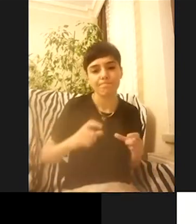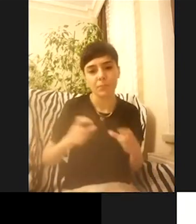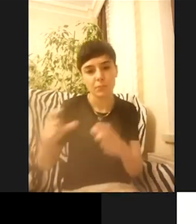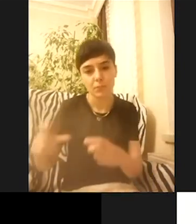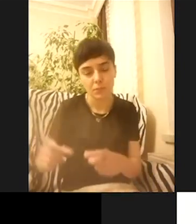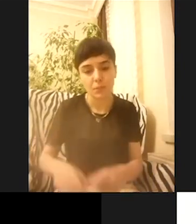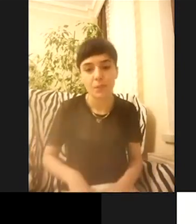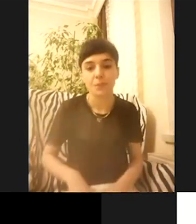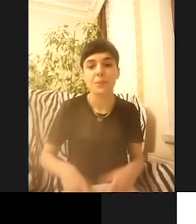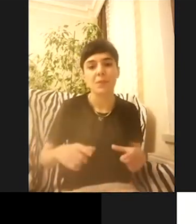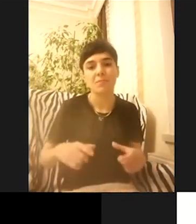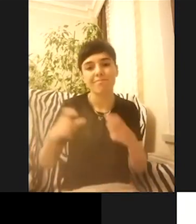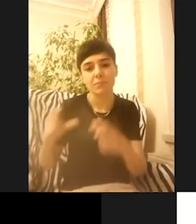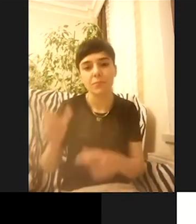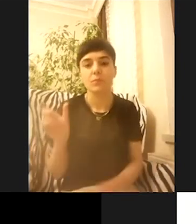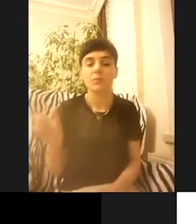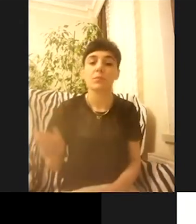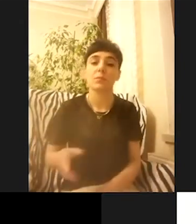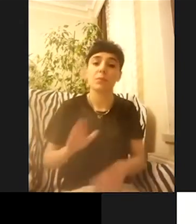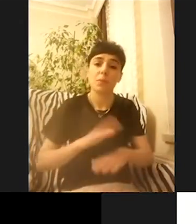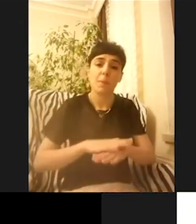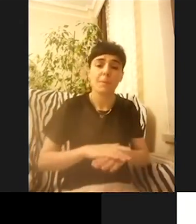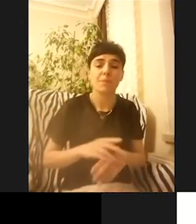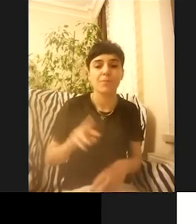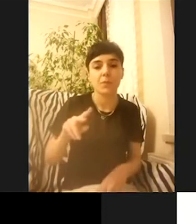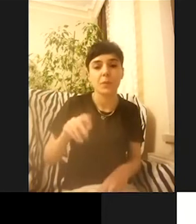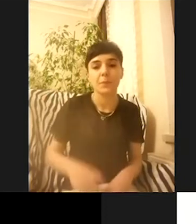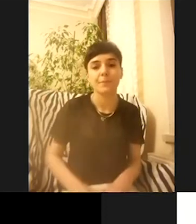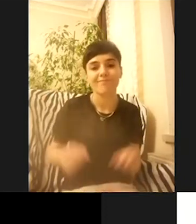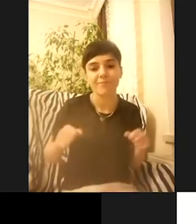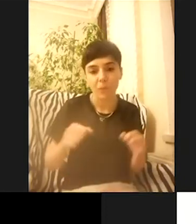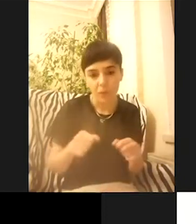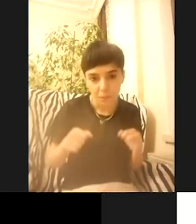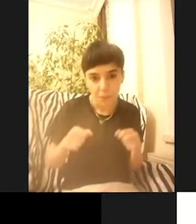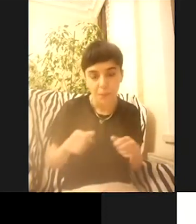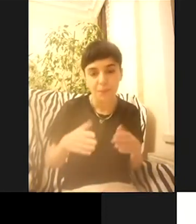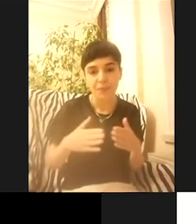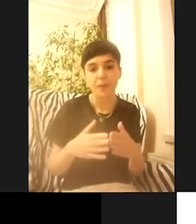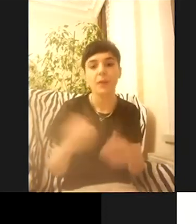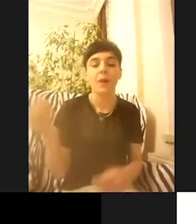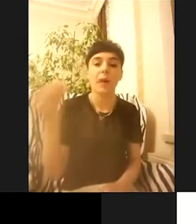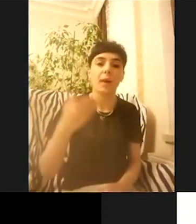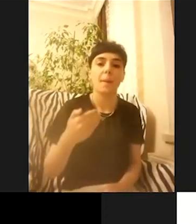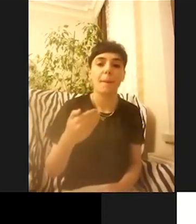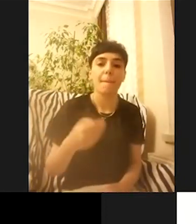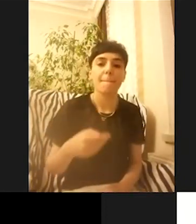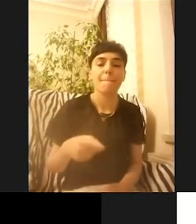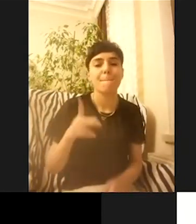died also, and then they came here and they got fired. So that's from the first